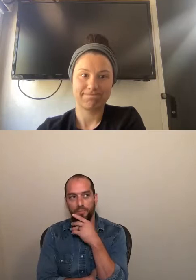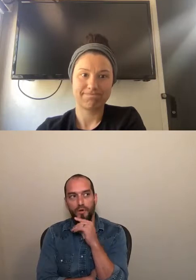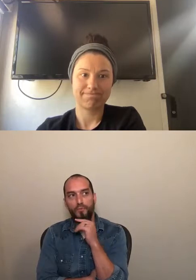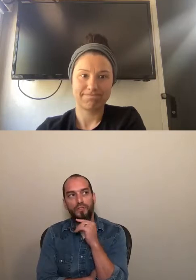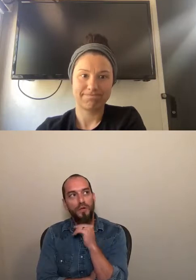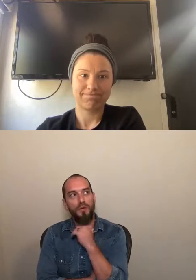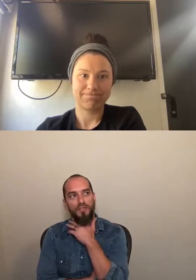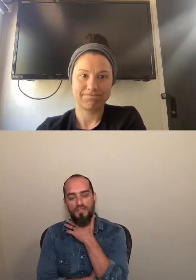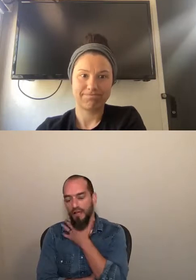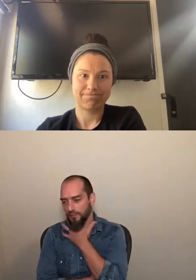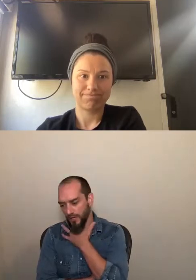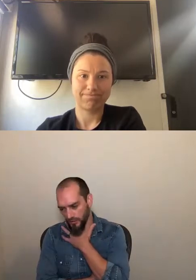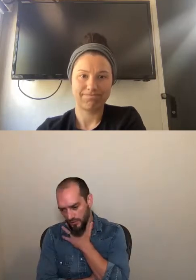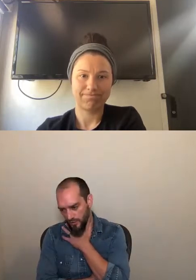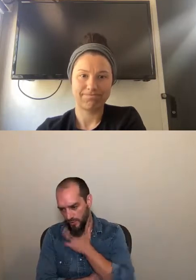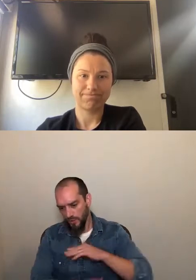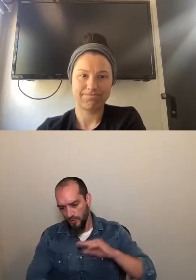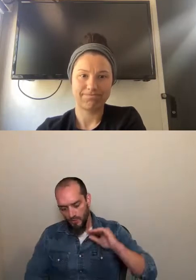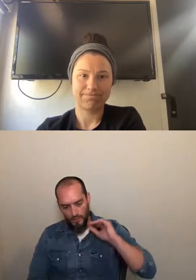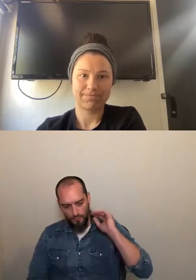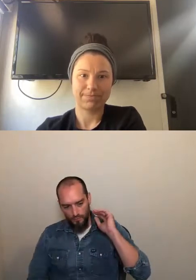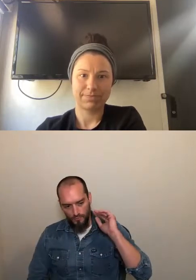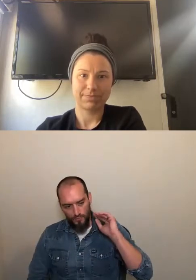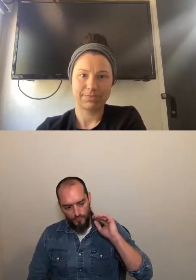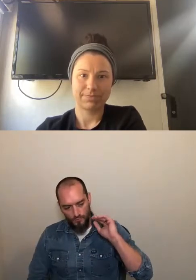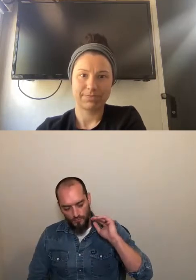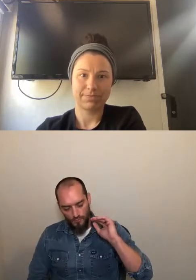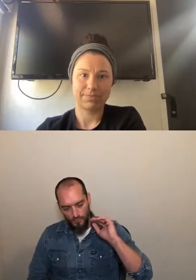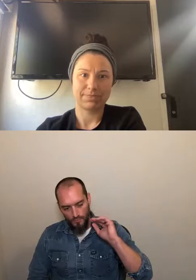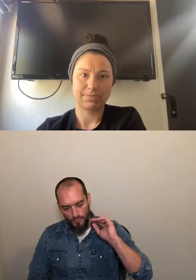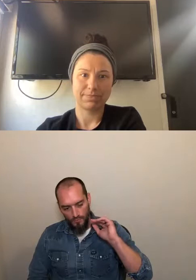Very good point. When you talk about Stachybotrys, though,